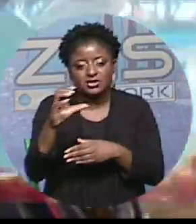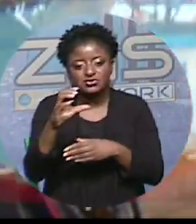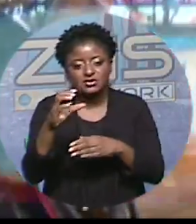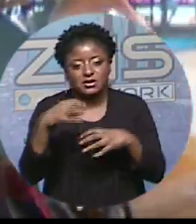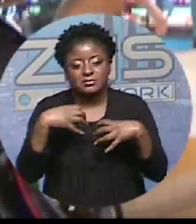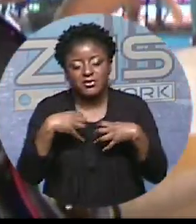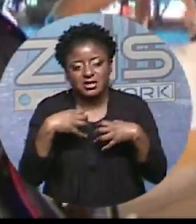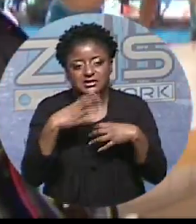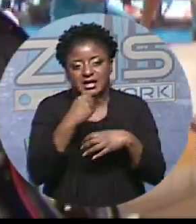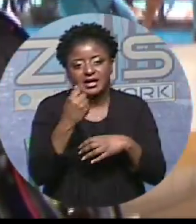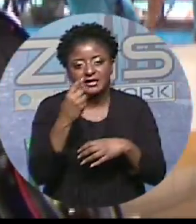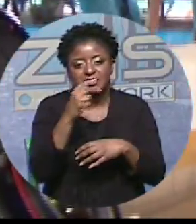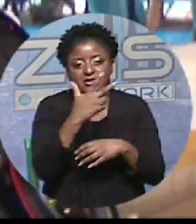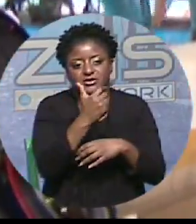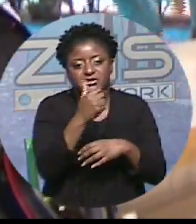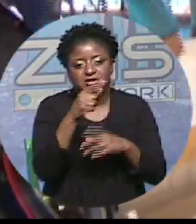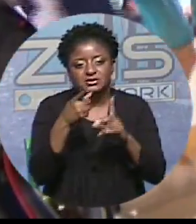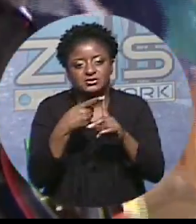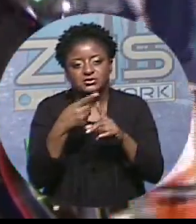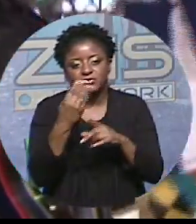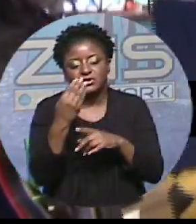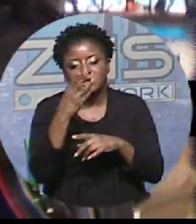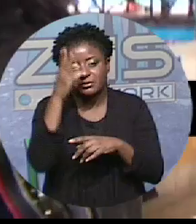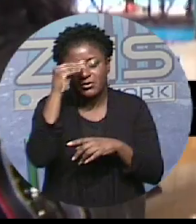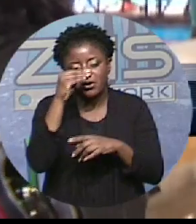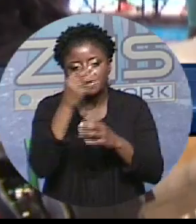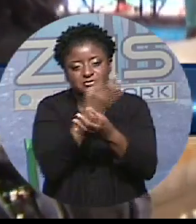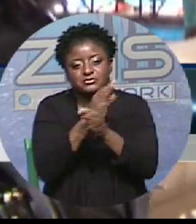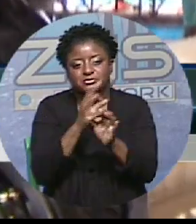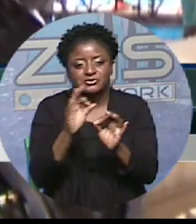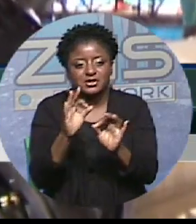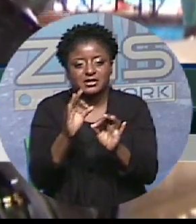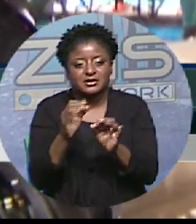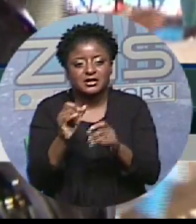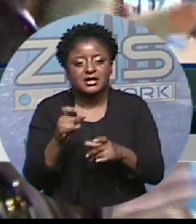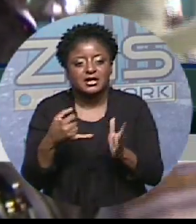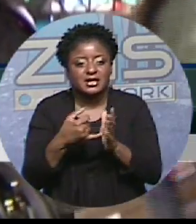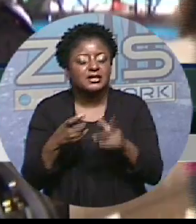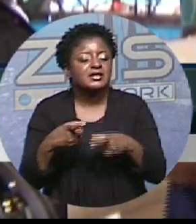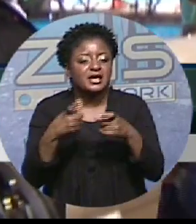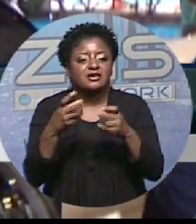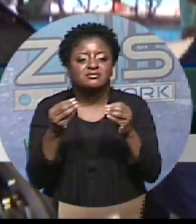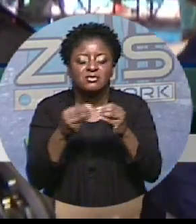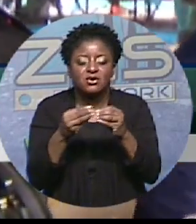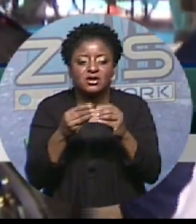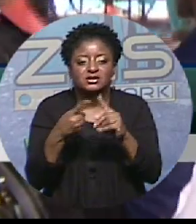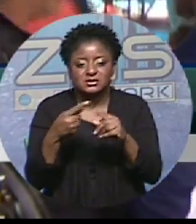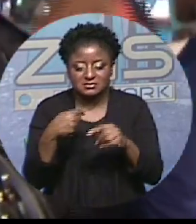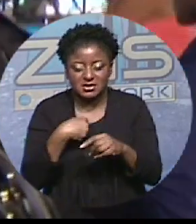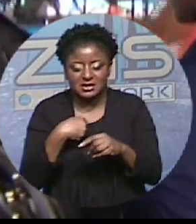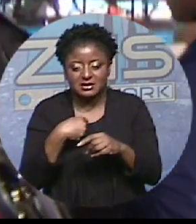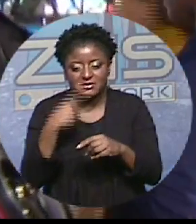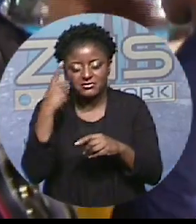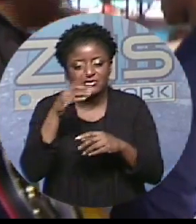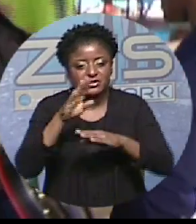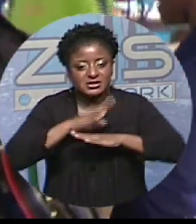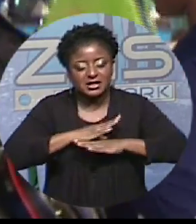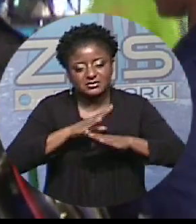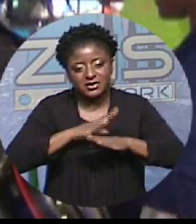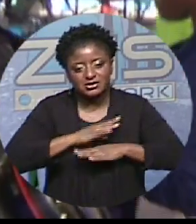The free, I feel like it gave more to me as my more satisfaction, because I know that I've been training at